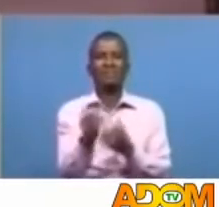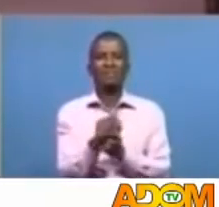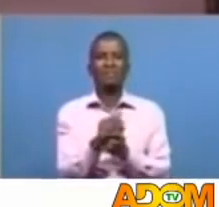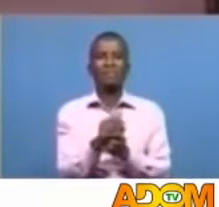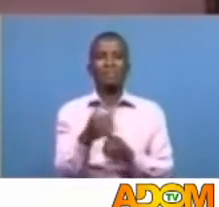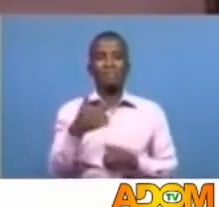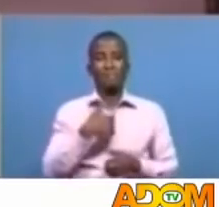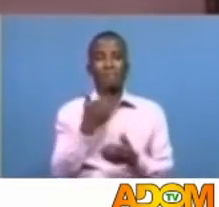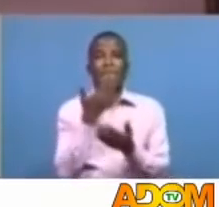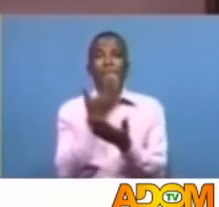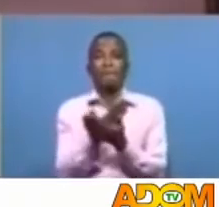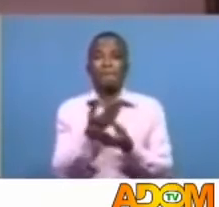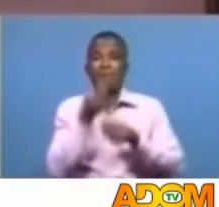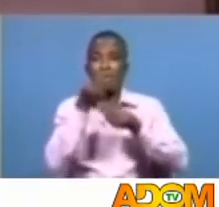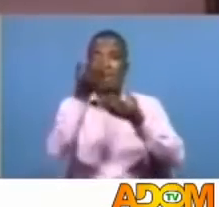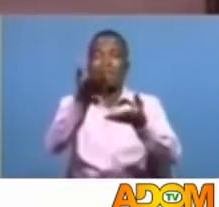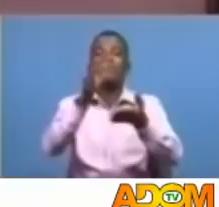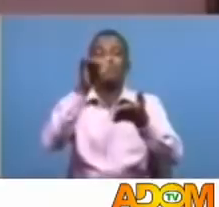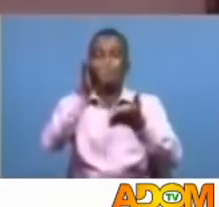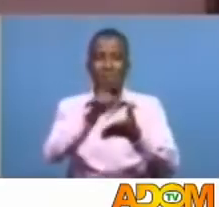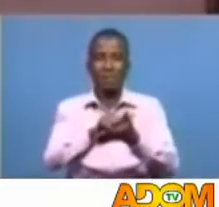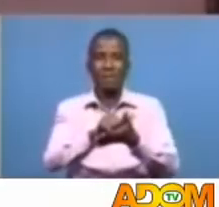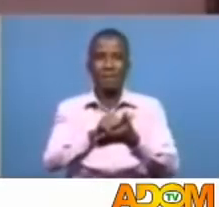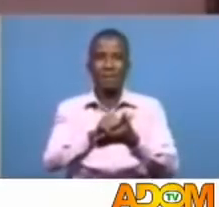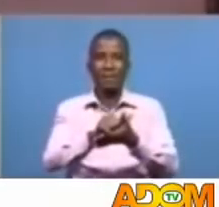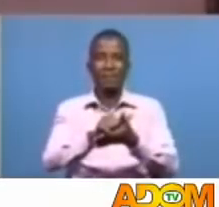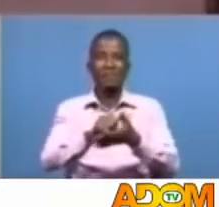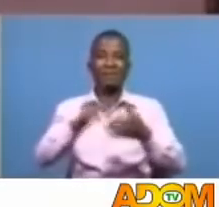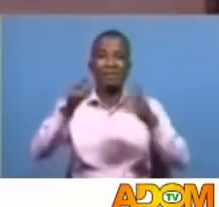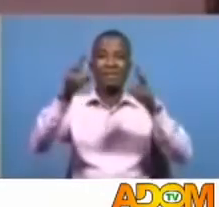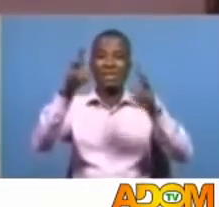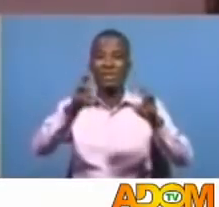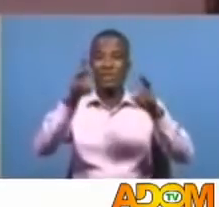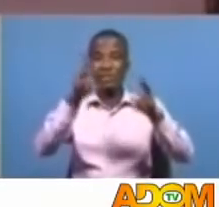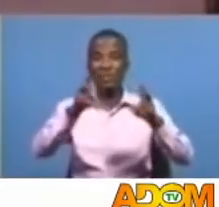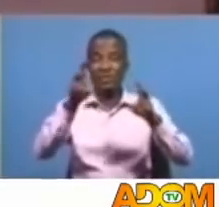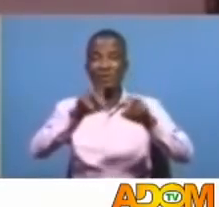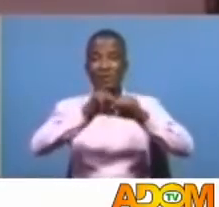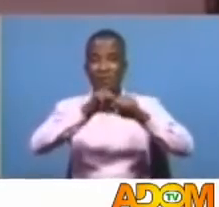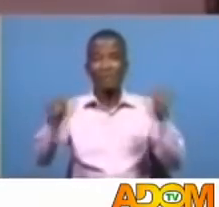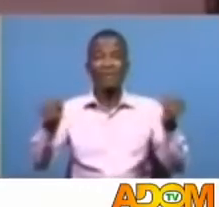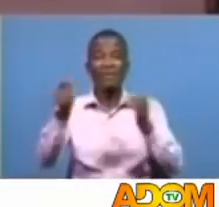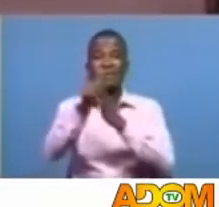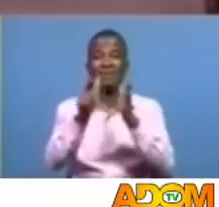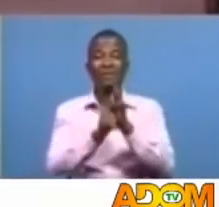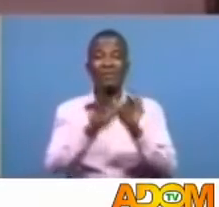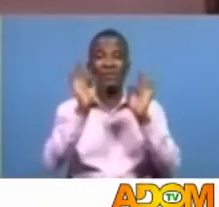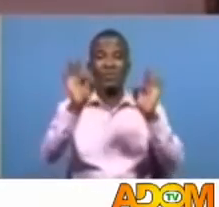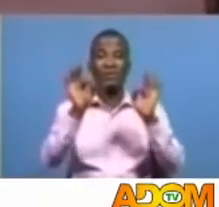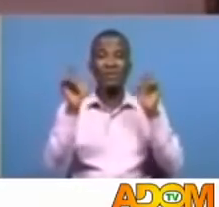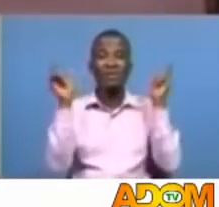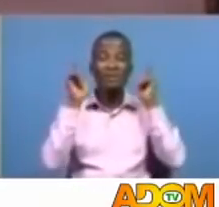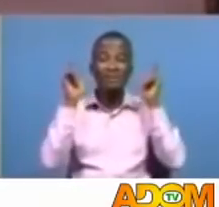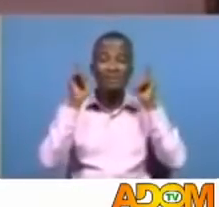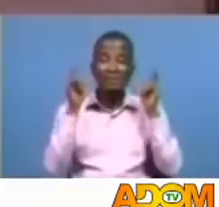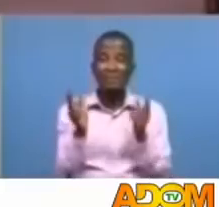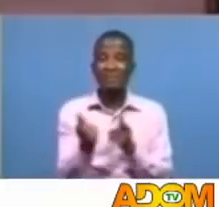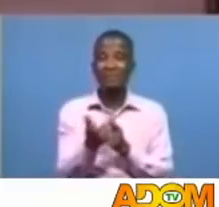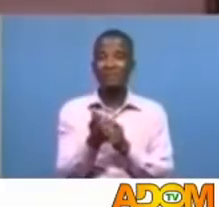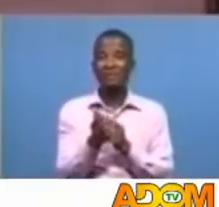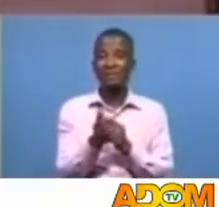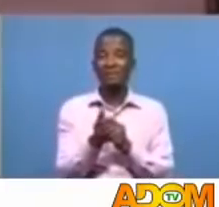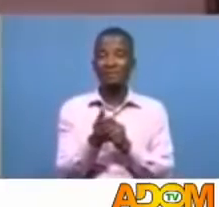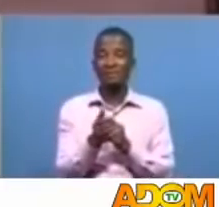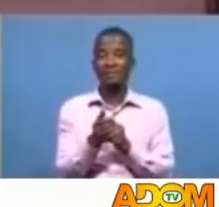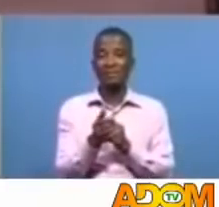respectful submission is that this allegation of breach of their right to fair trial is